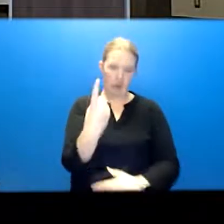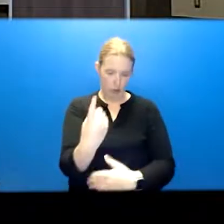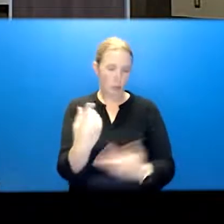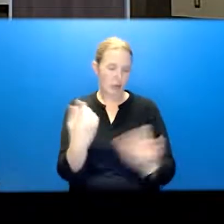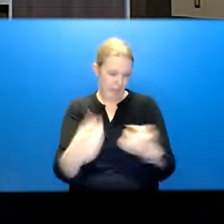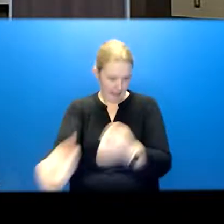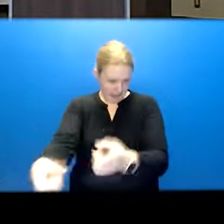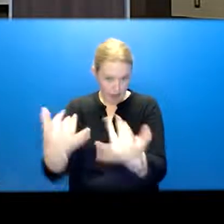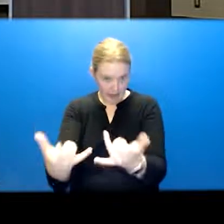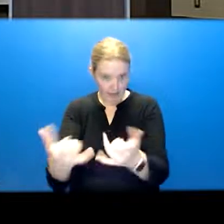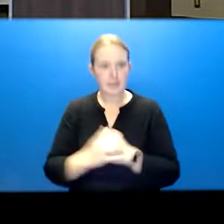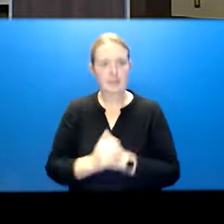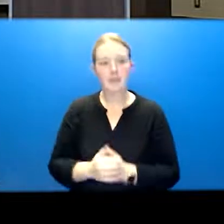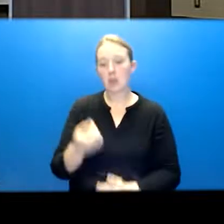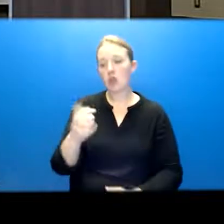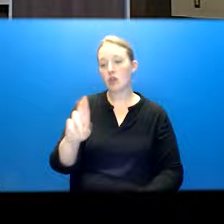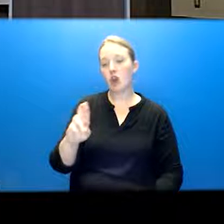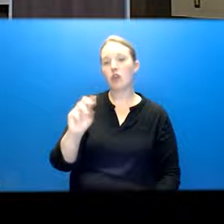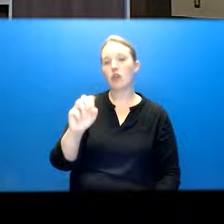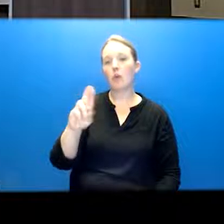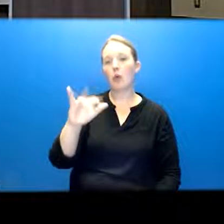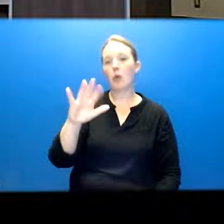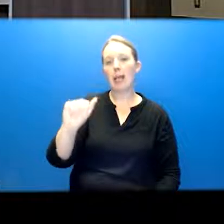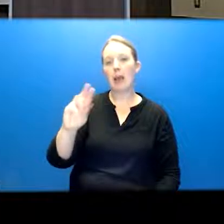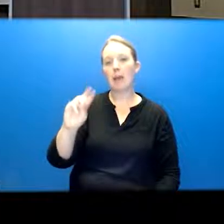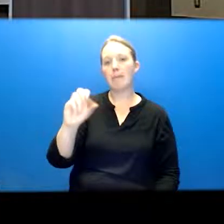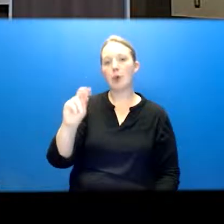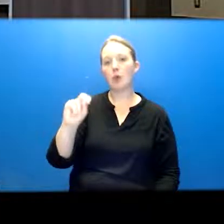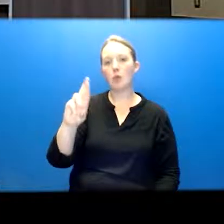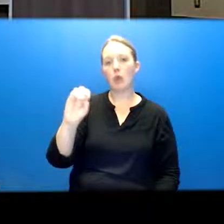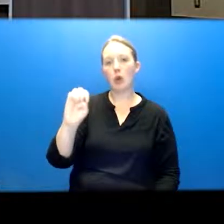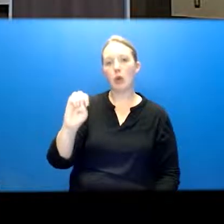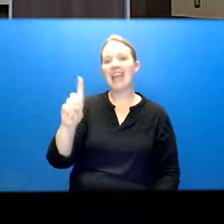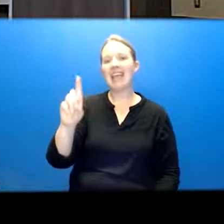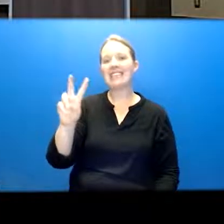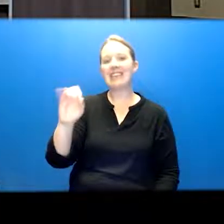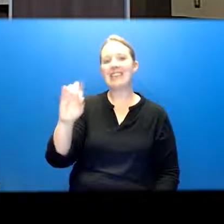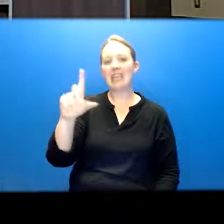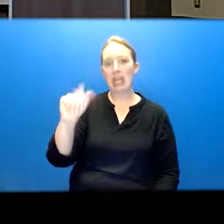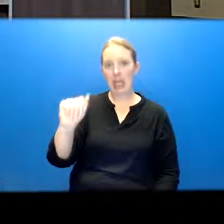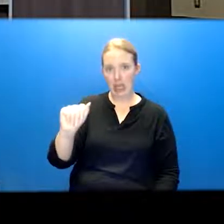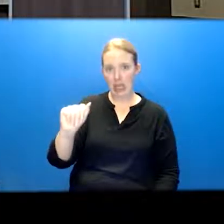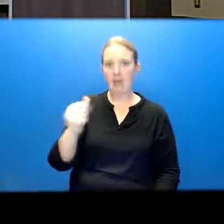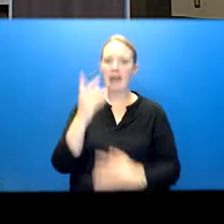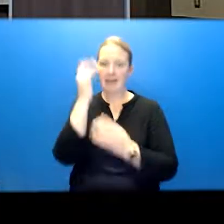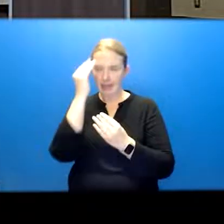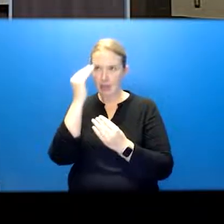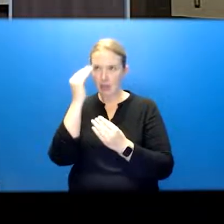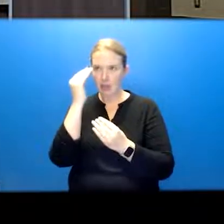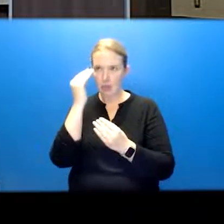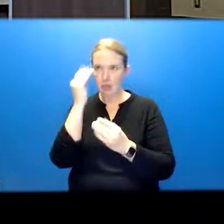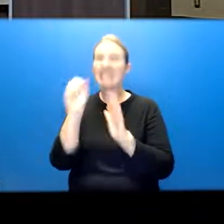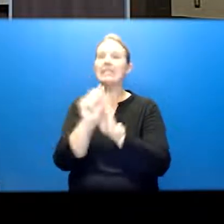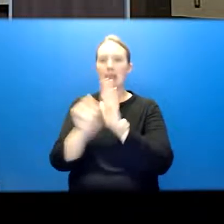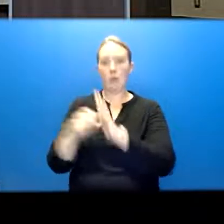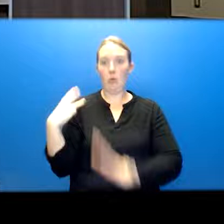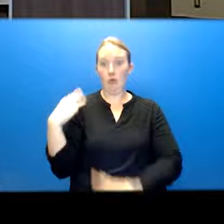done. Dr. Maria Monroe DeVita in had to think about it, in Washington State.